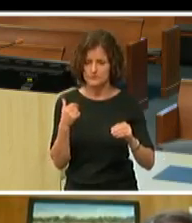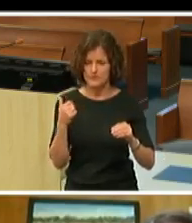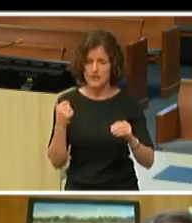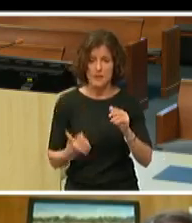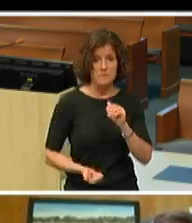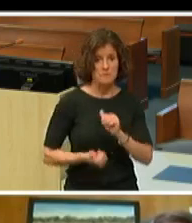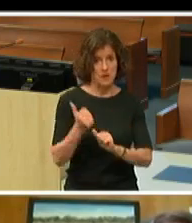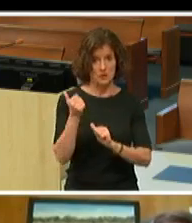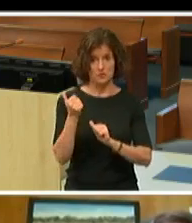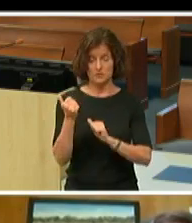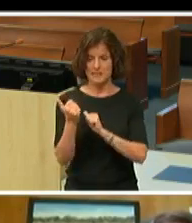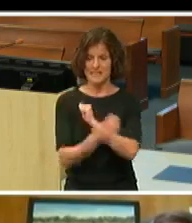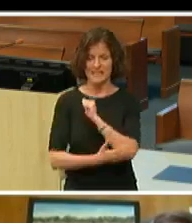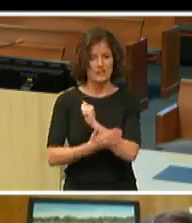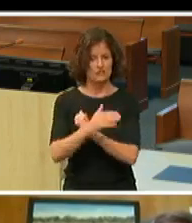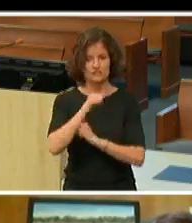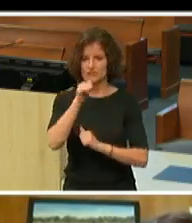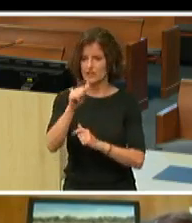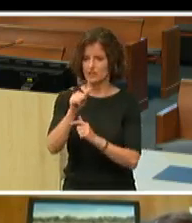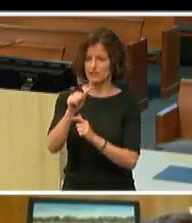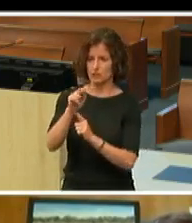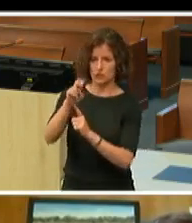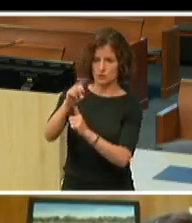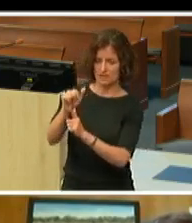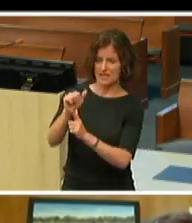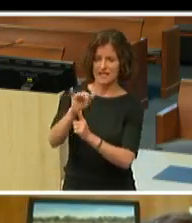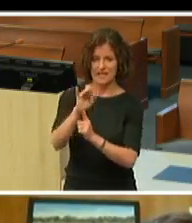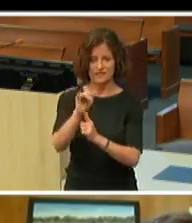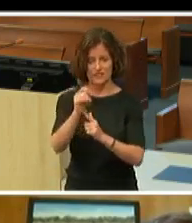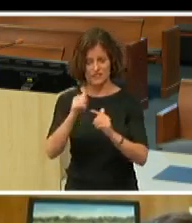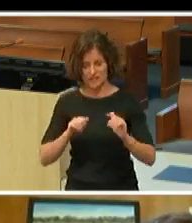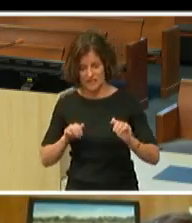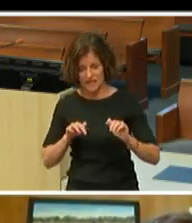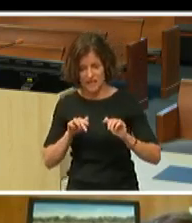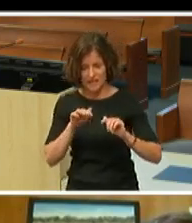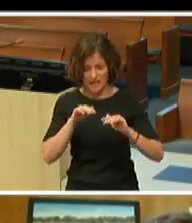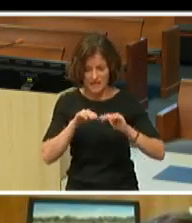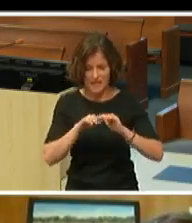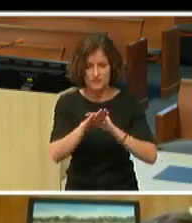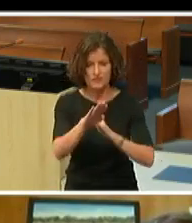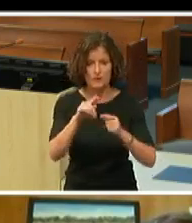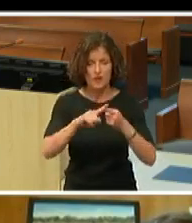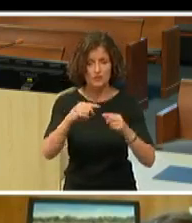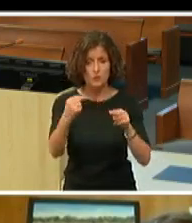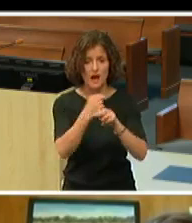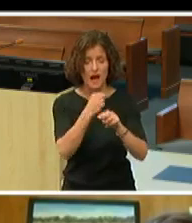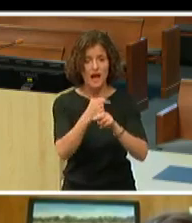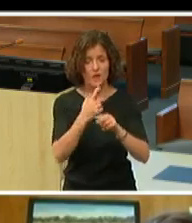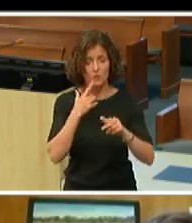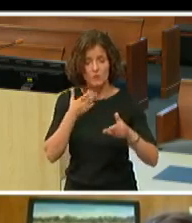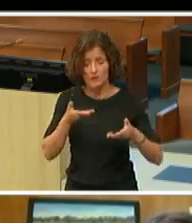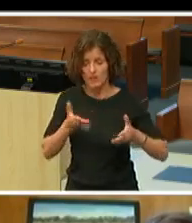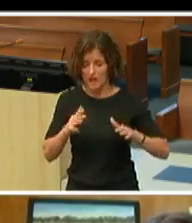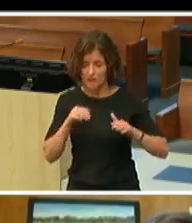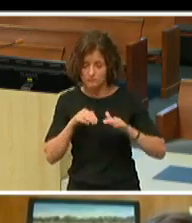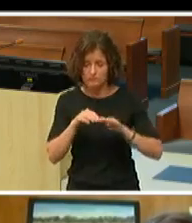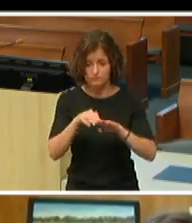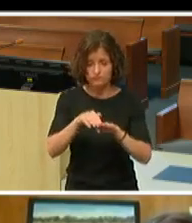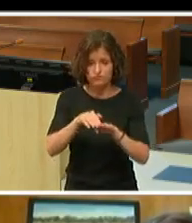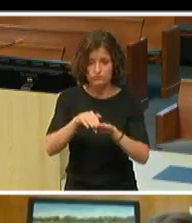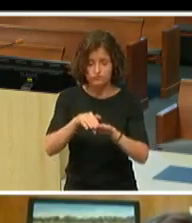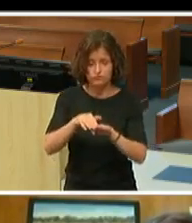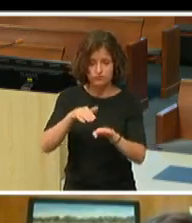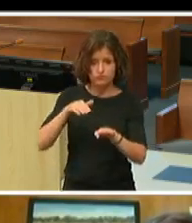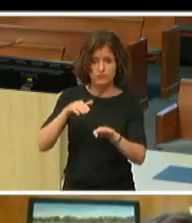most countries other than the United States, if there's an entry ramp onto a highway, we just let everybody get on there until the traffic